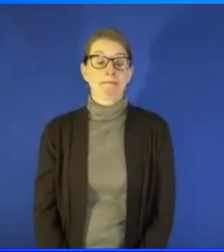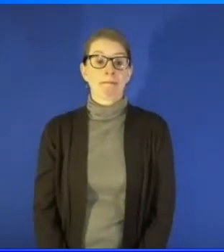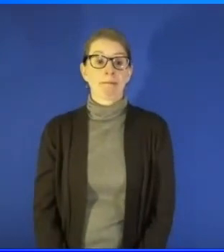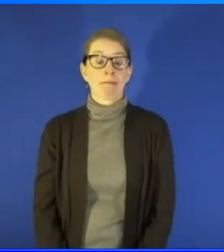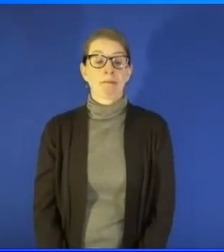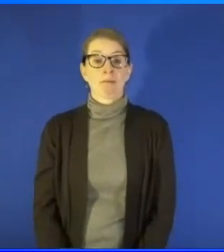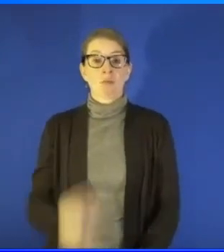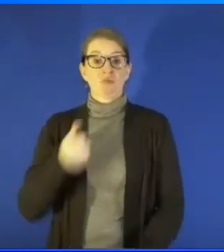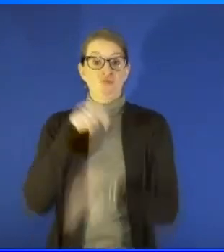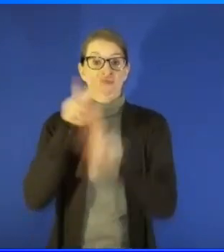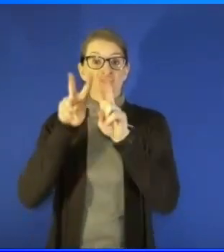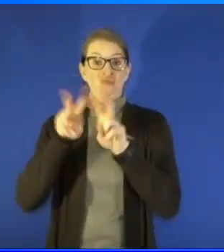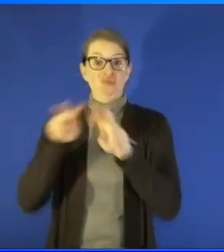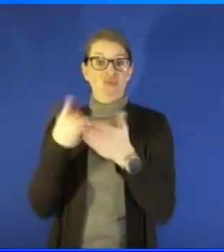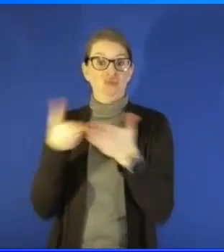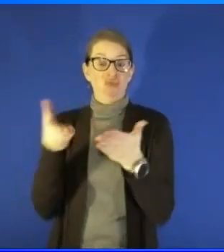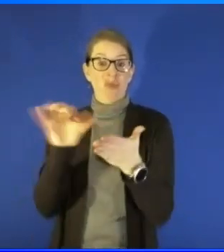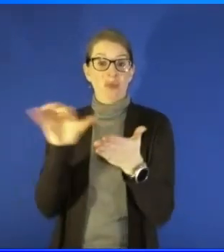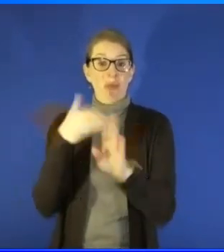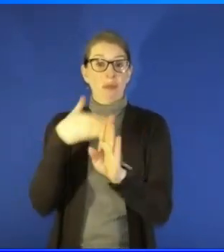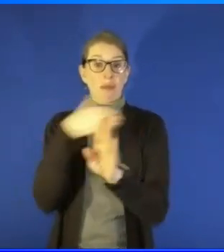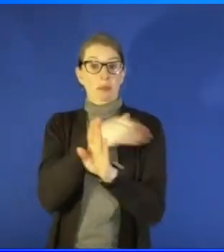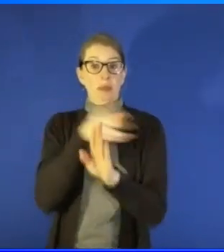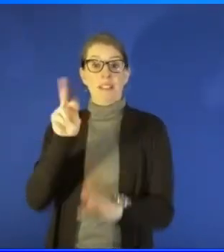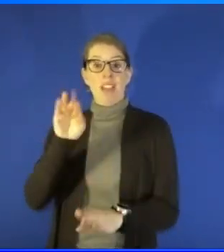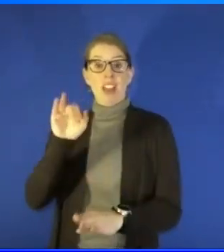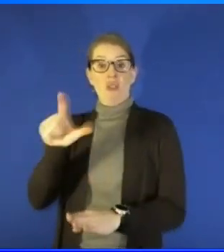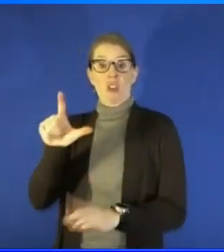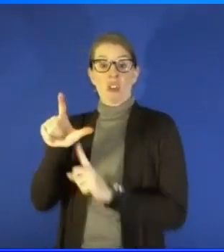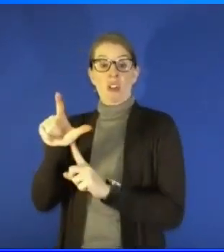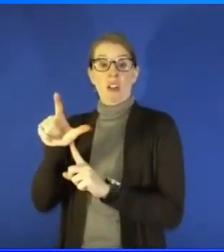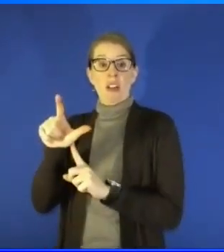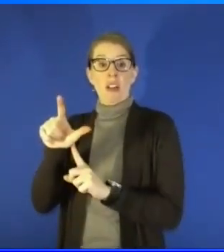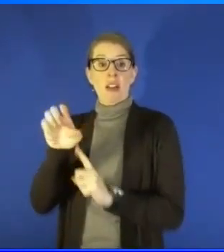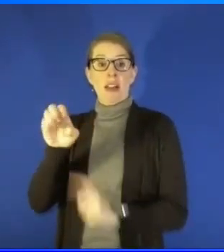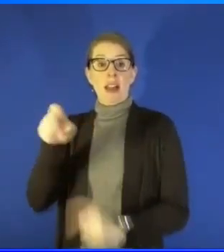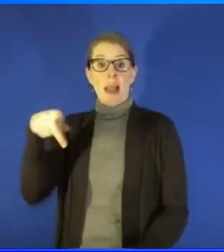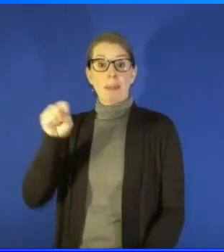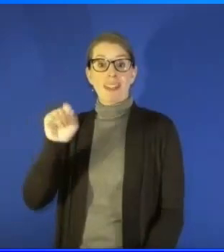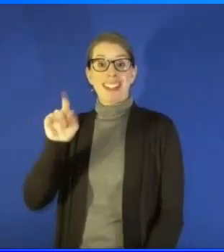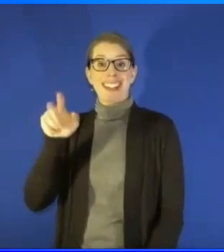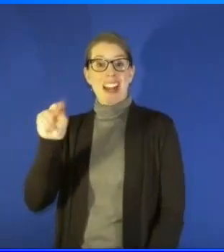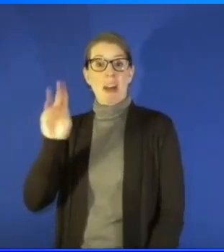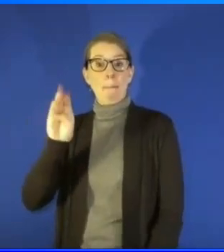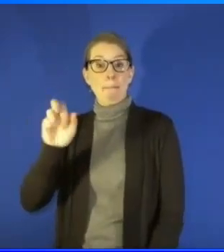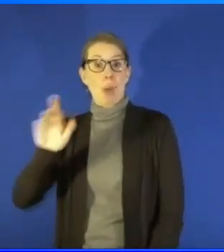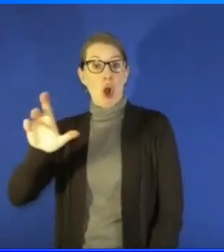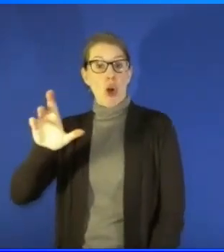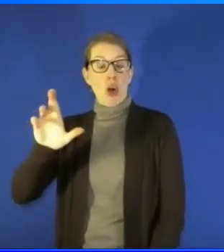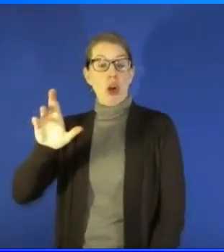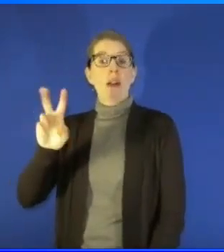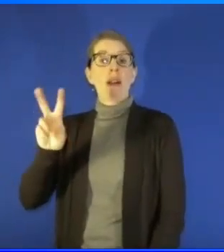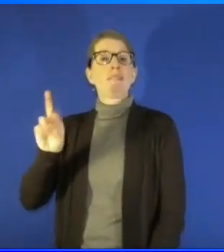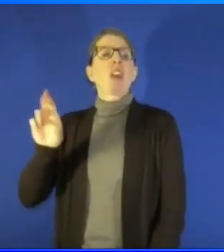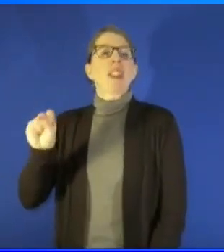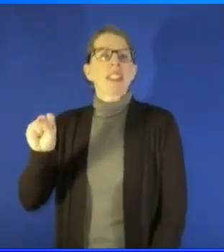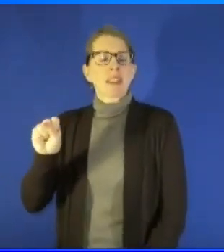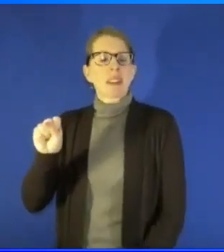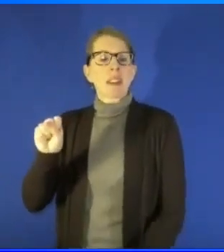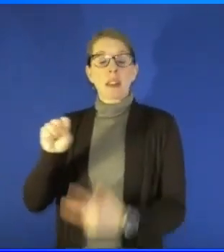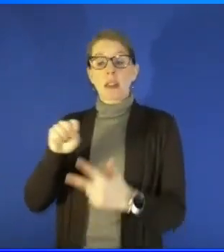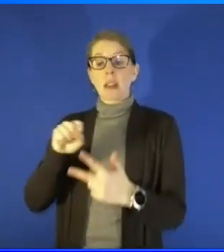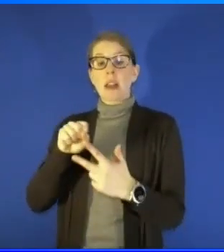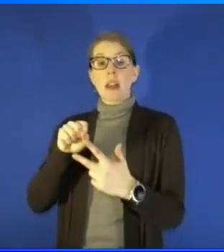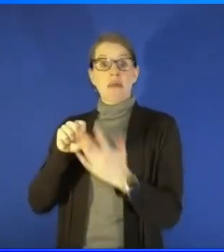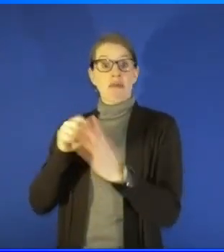like prior viral infections, like Epstein-Barr virus infections. How does patients that have had that